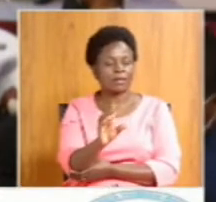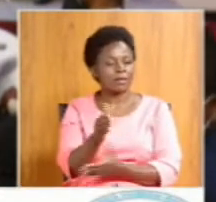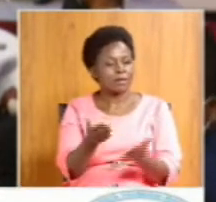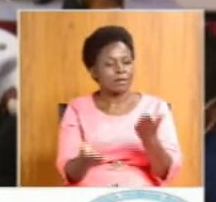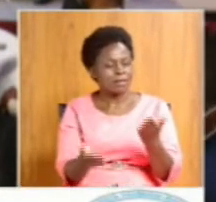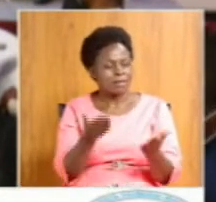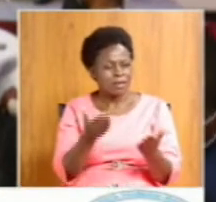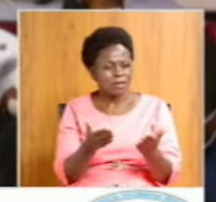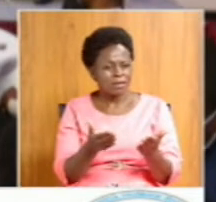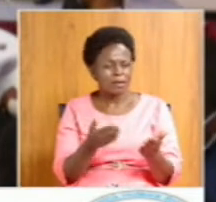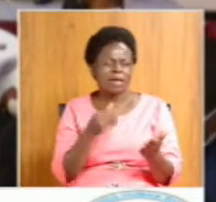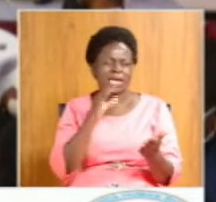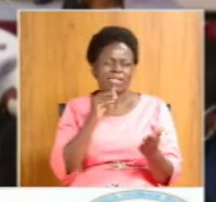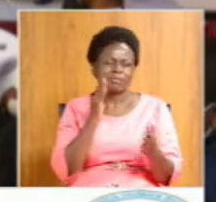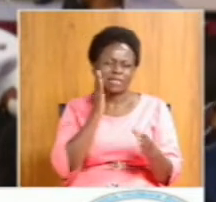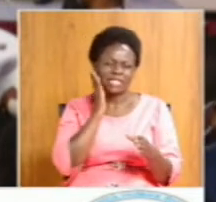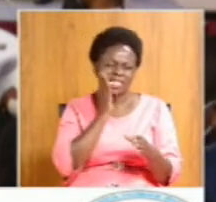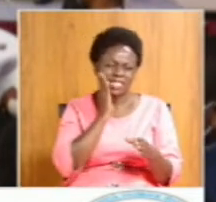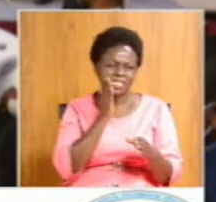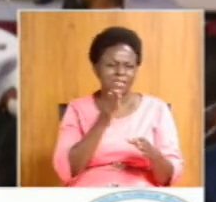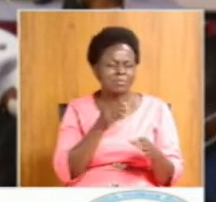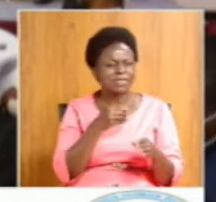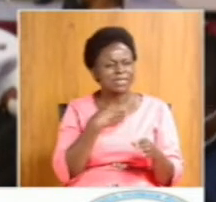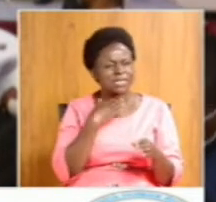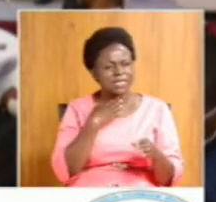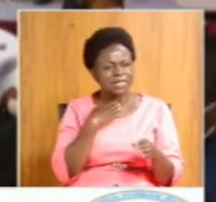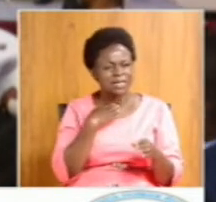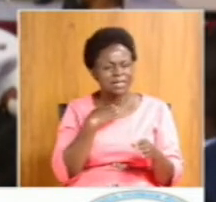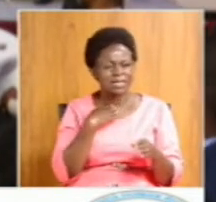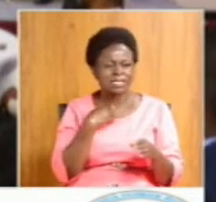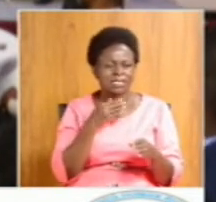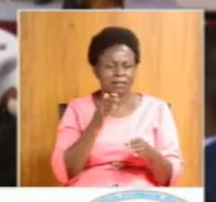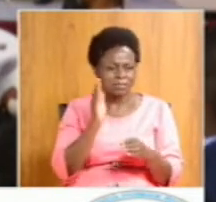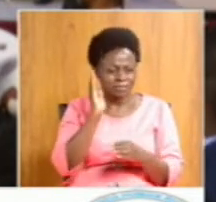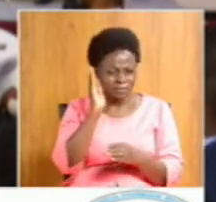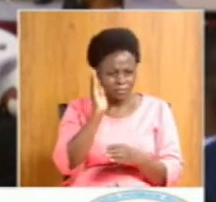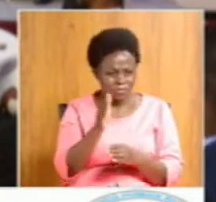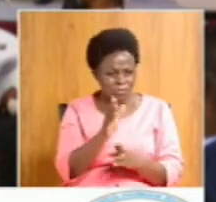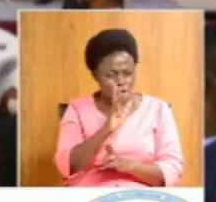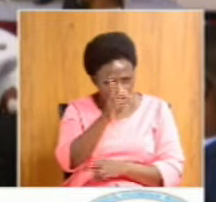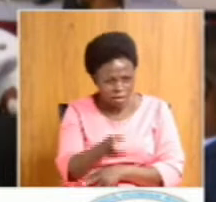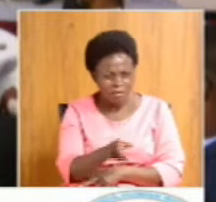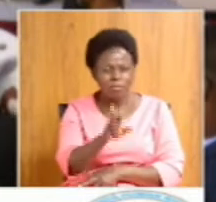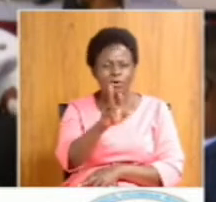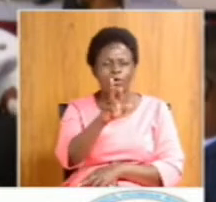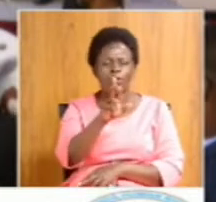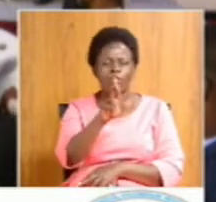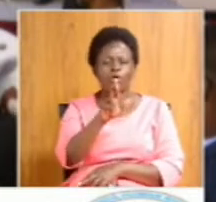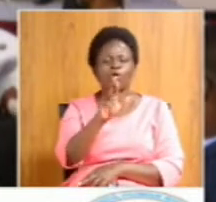Maybe, you know, I can speak English, but I still put this question towards Honorable Rashida.